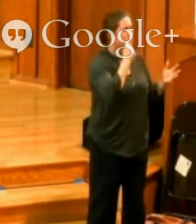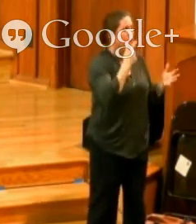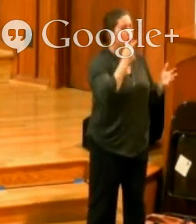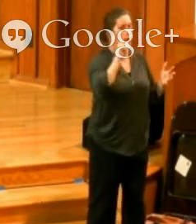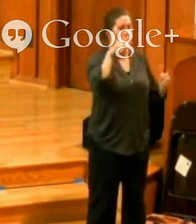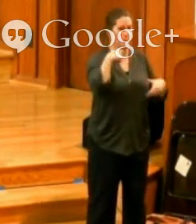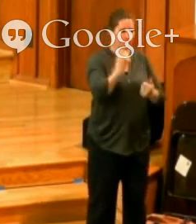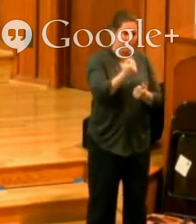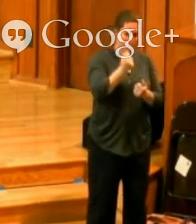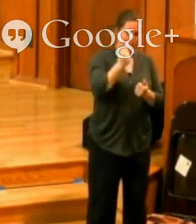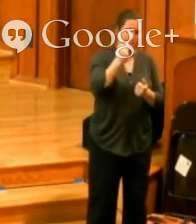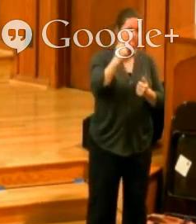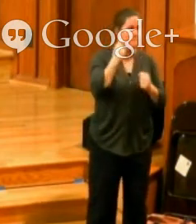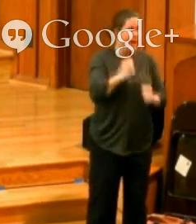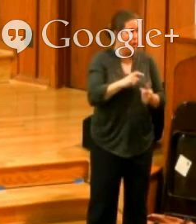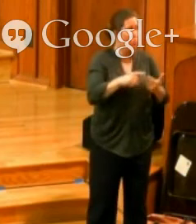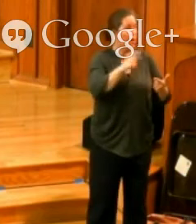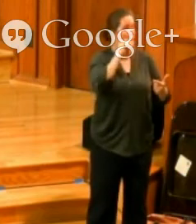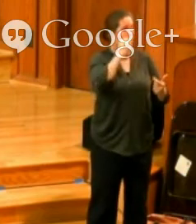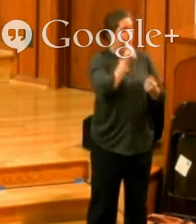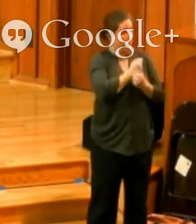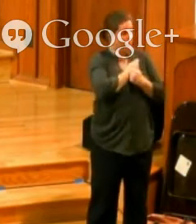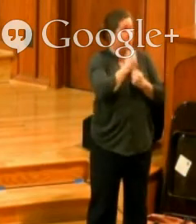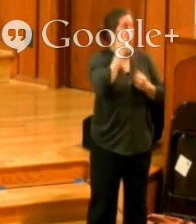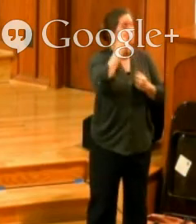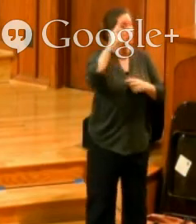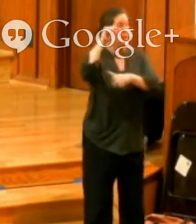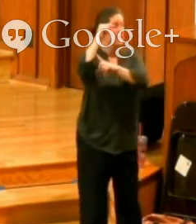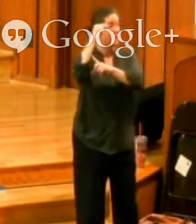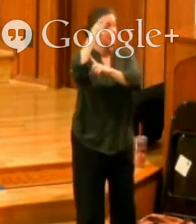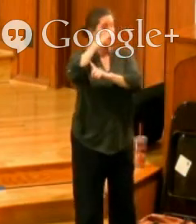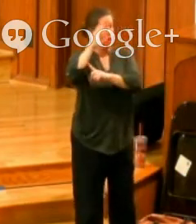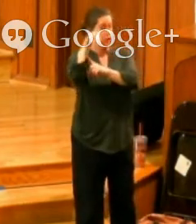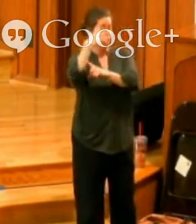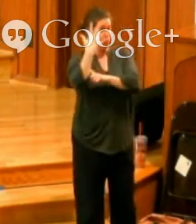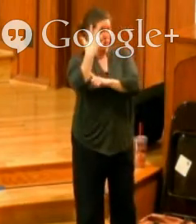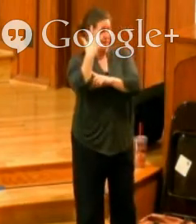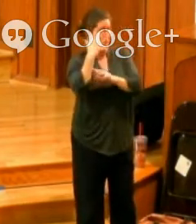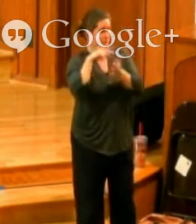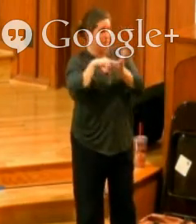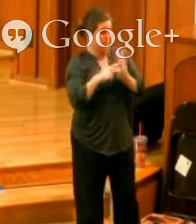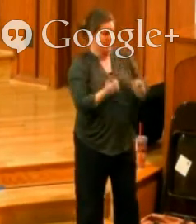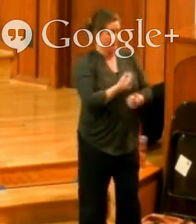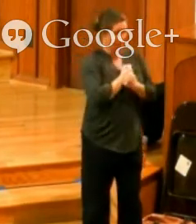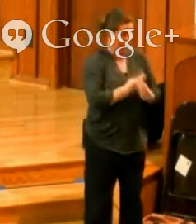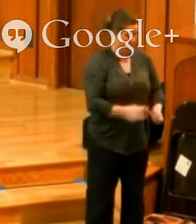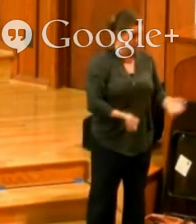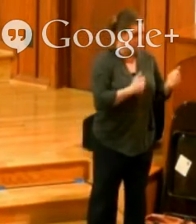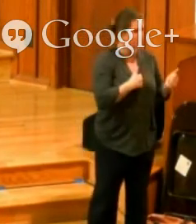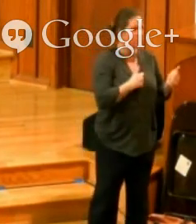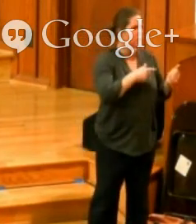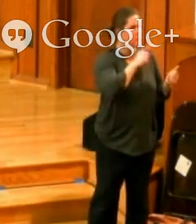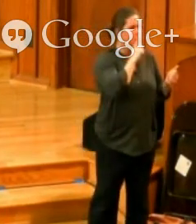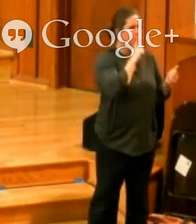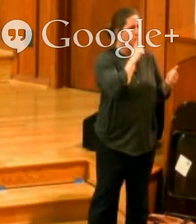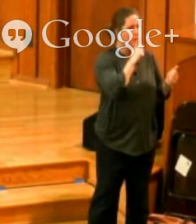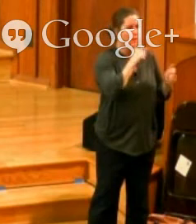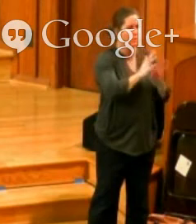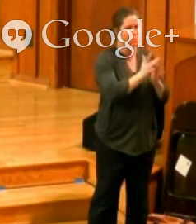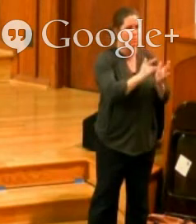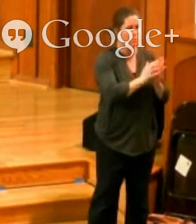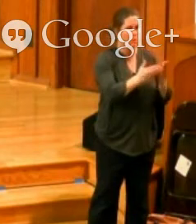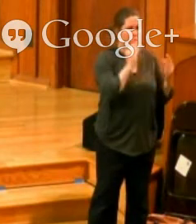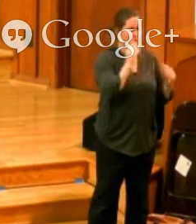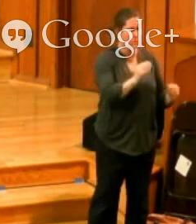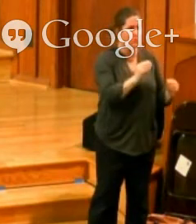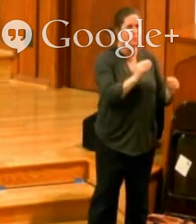and love. But does God's grace do away with his law? Is that what the Bible teaches? Absolutely not. Look at